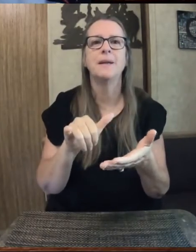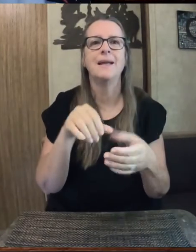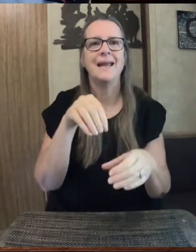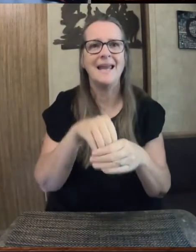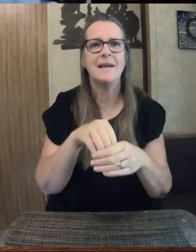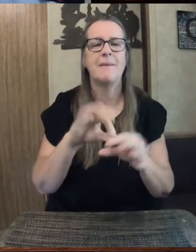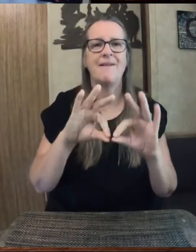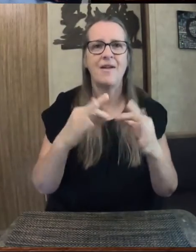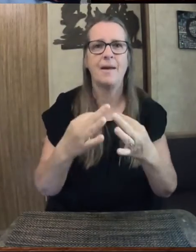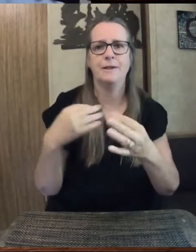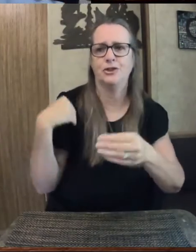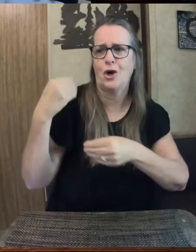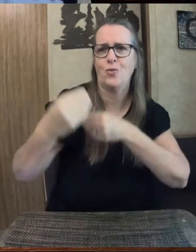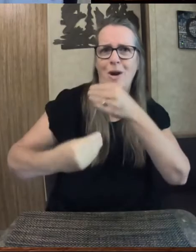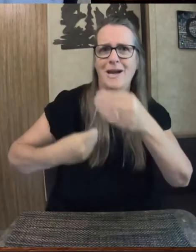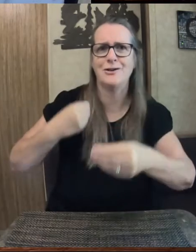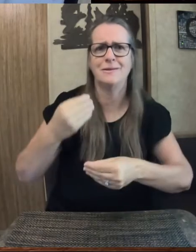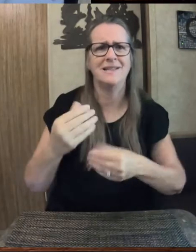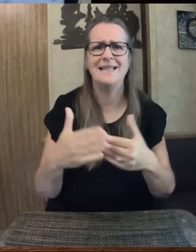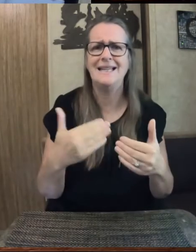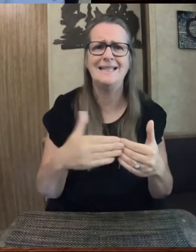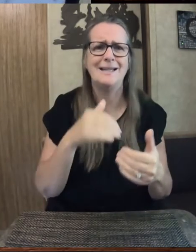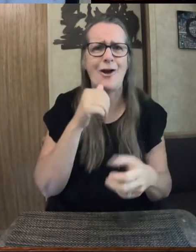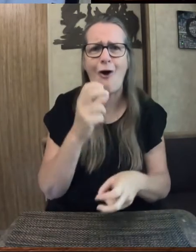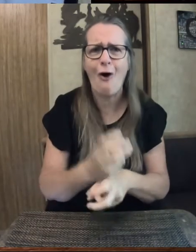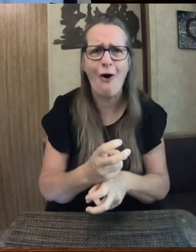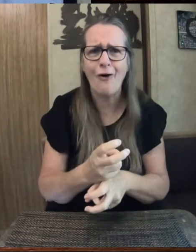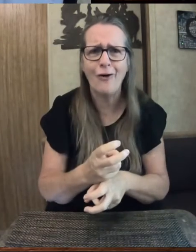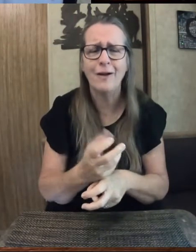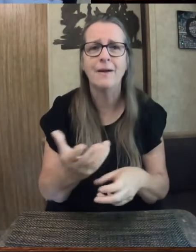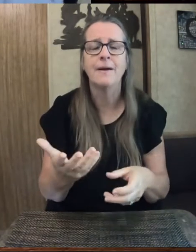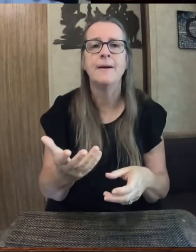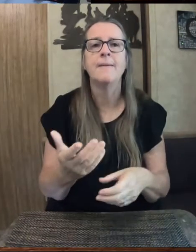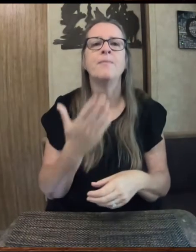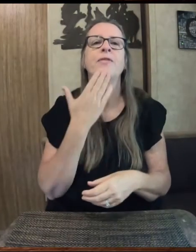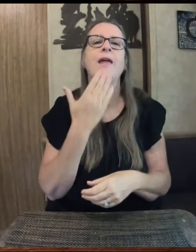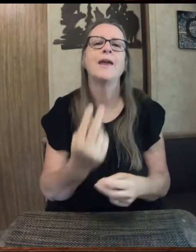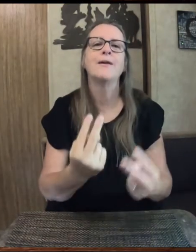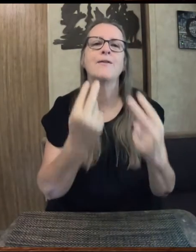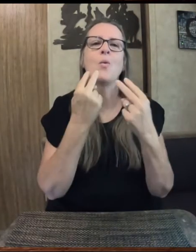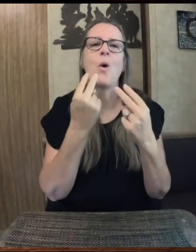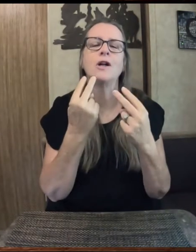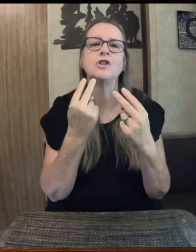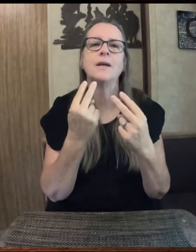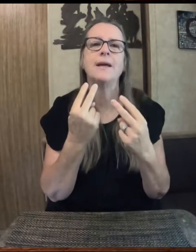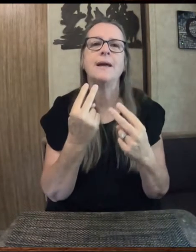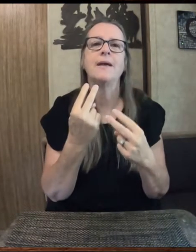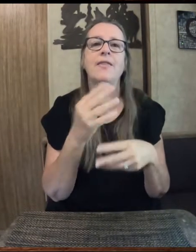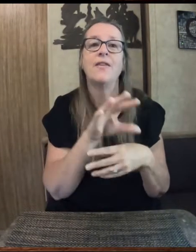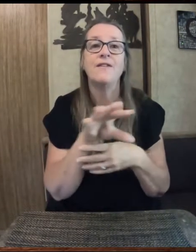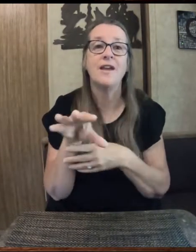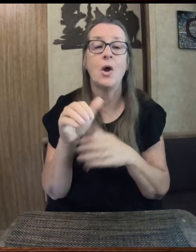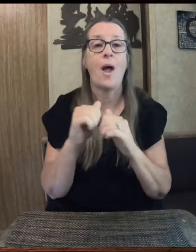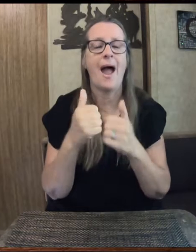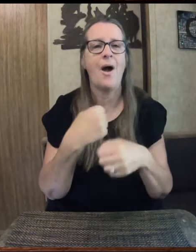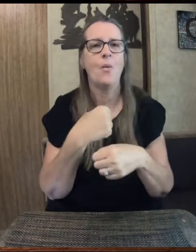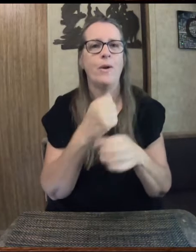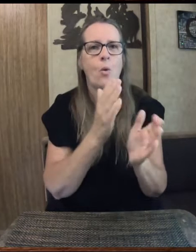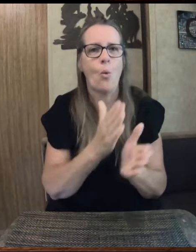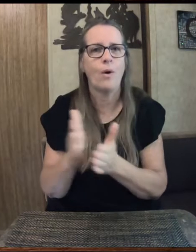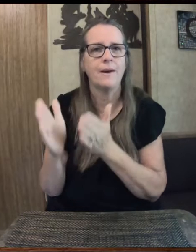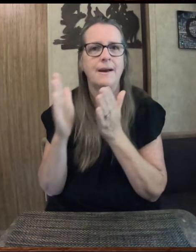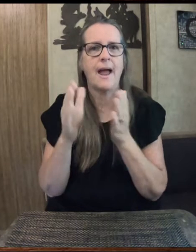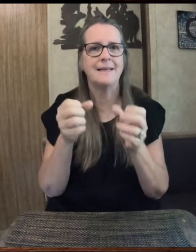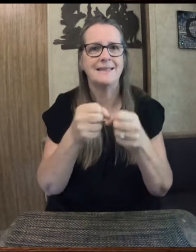family generations. And it's easy. It's not that hard. All right. Thanks for watching our video on how